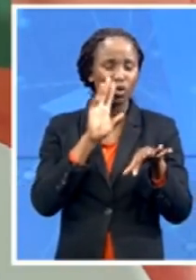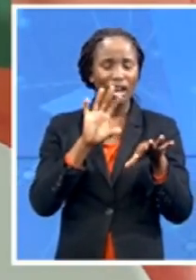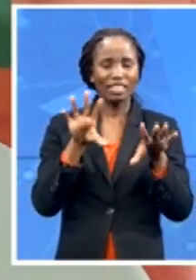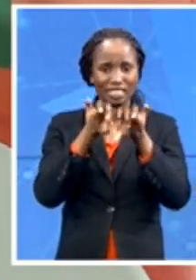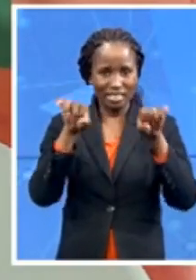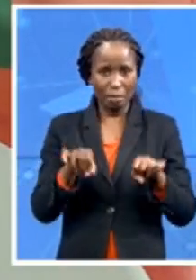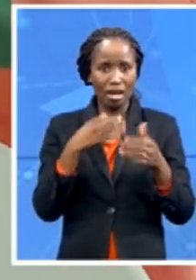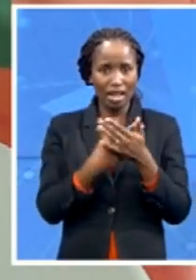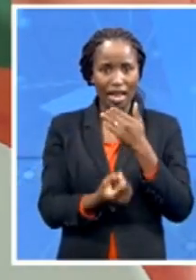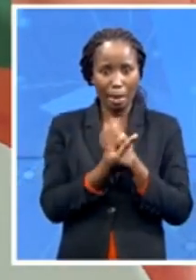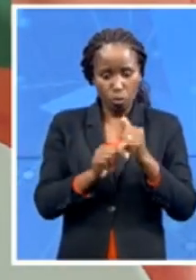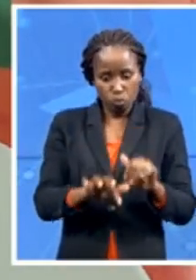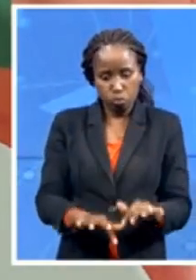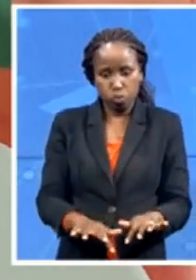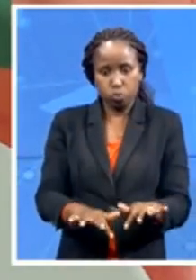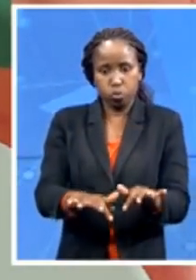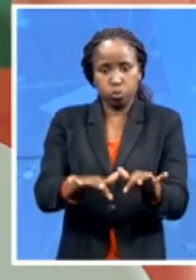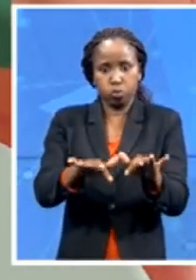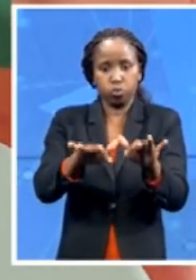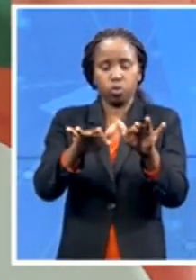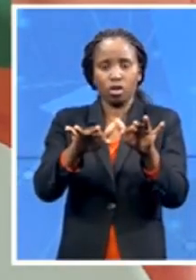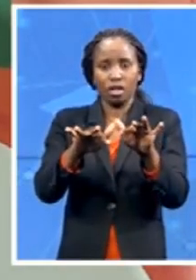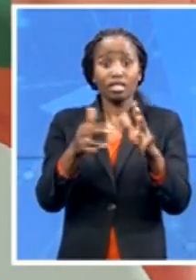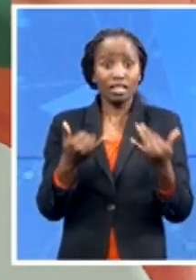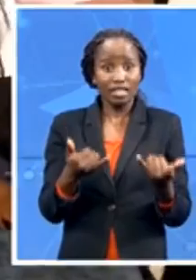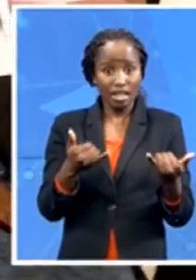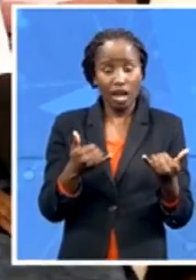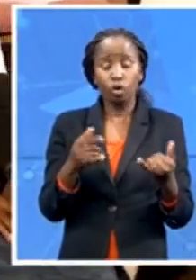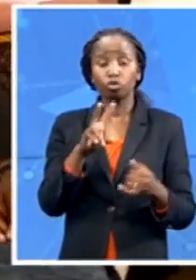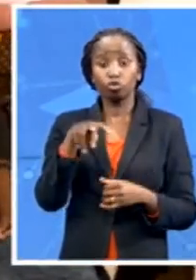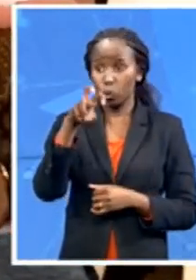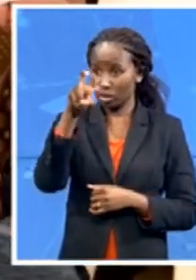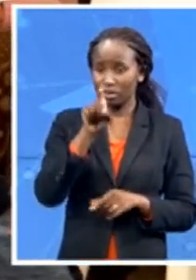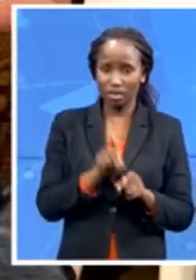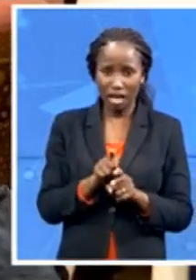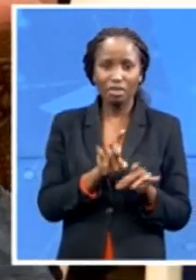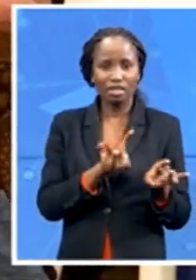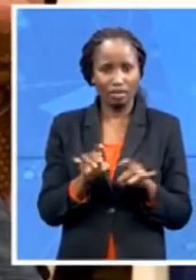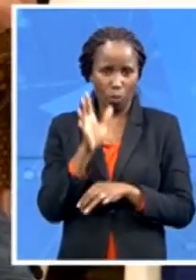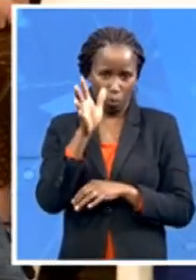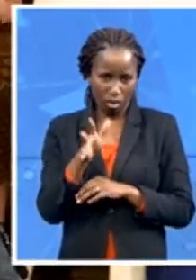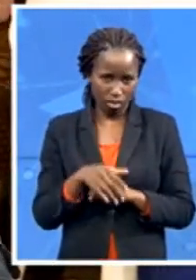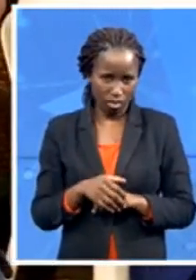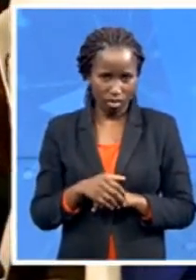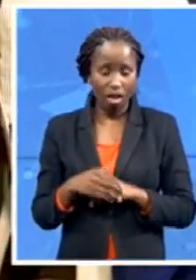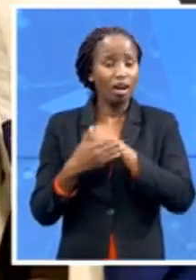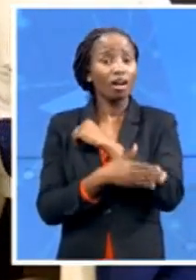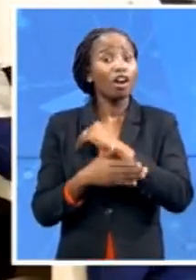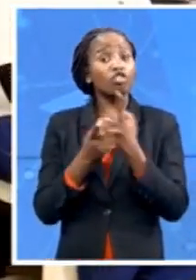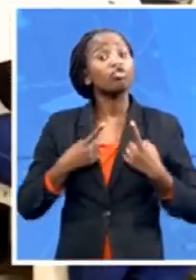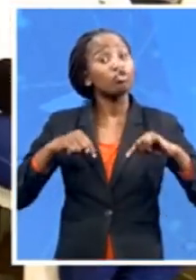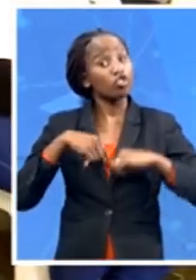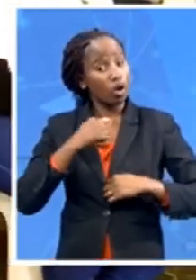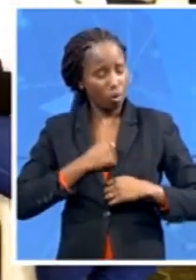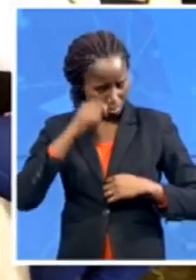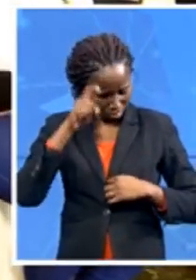tourism also suffer. We need to clean our country if we have any hope of maintaining